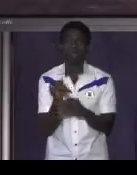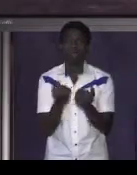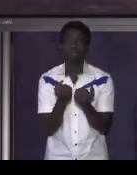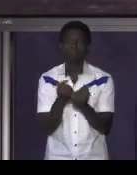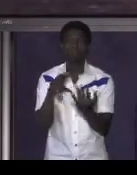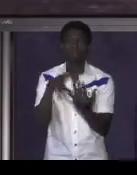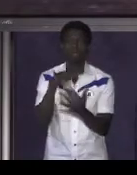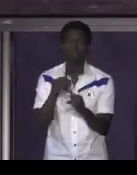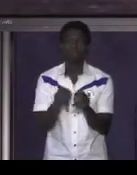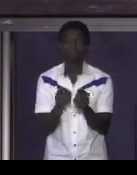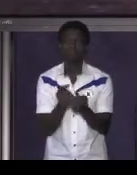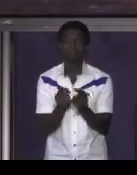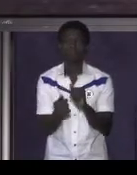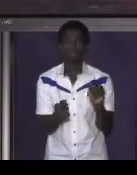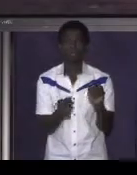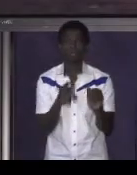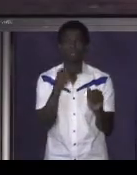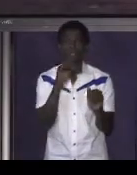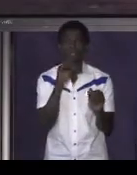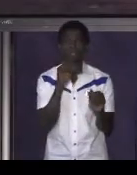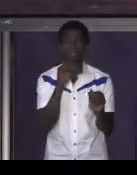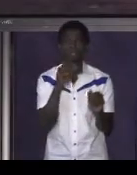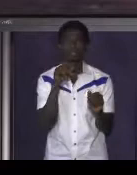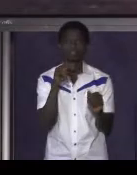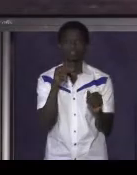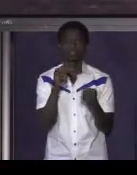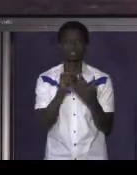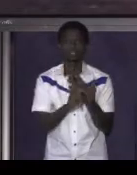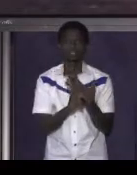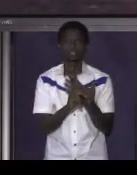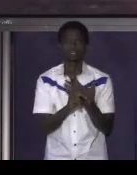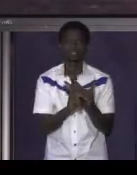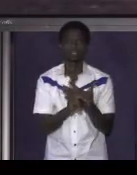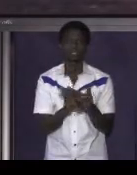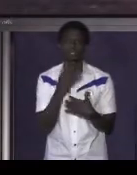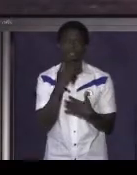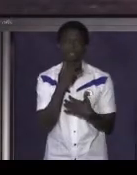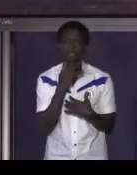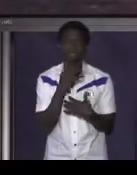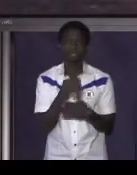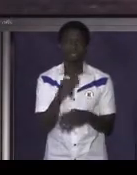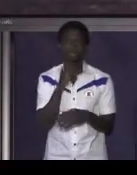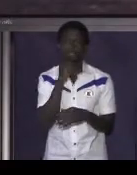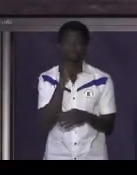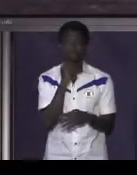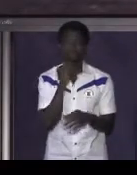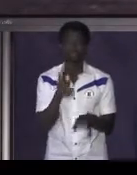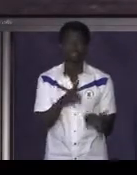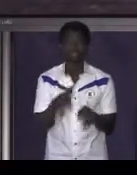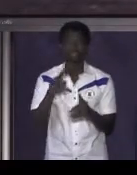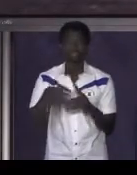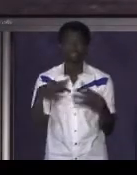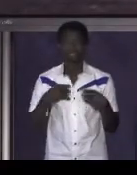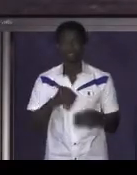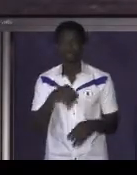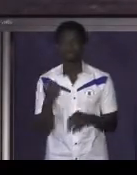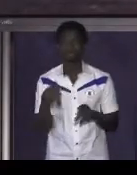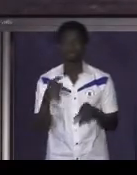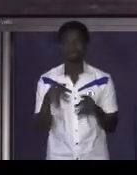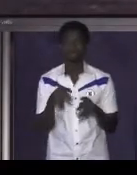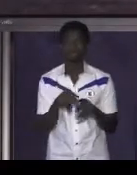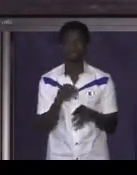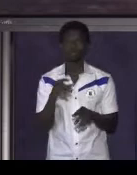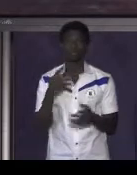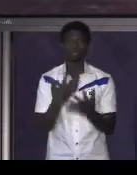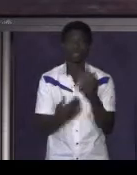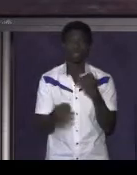A, selfishness among people. B, unwillingness to accept other people's views. C, lack of